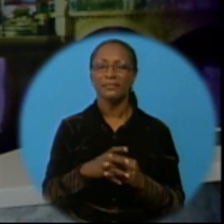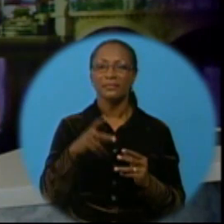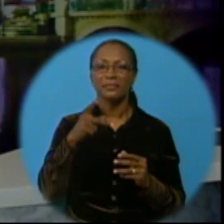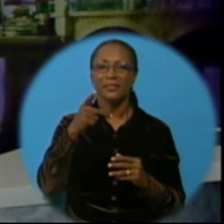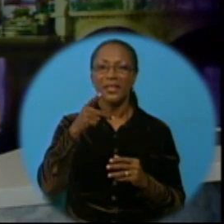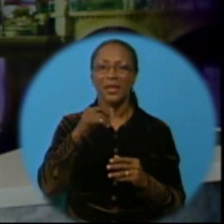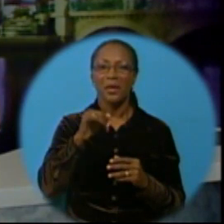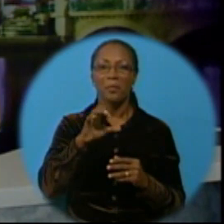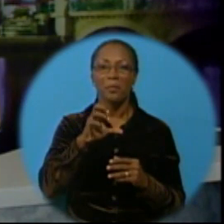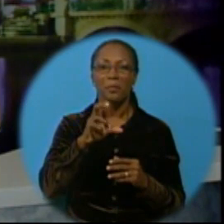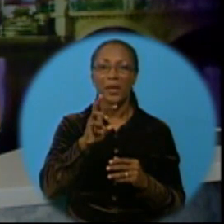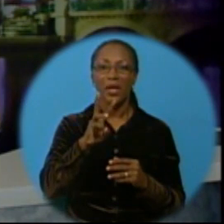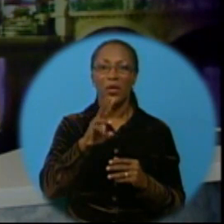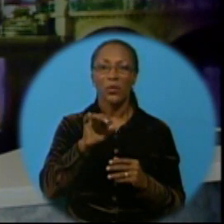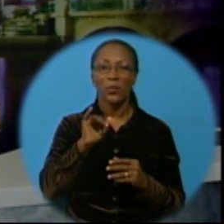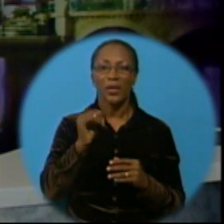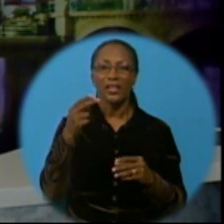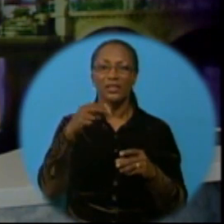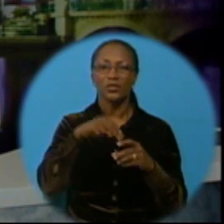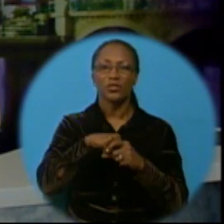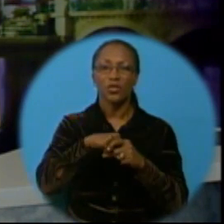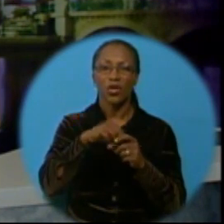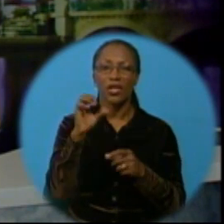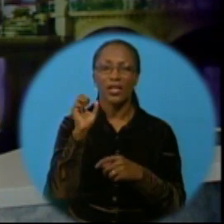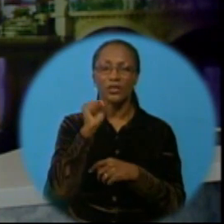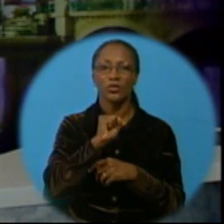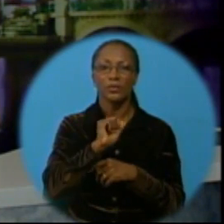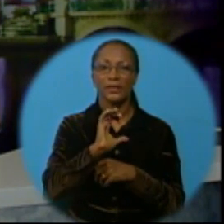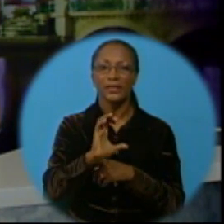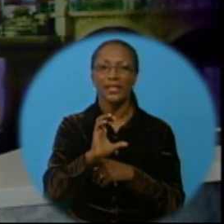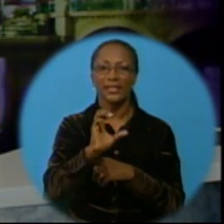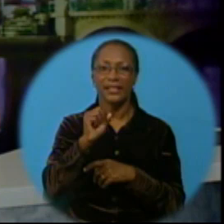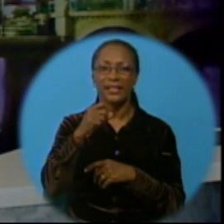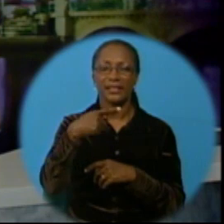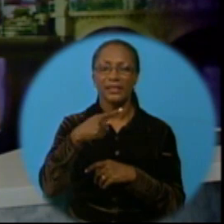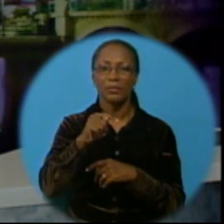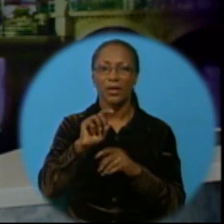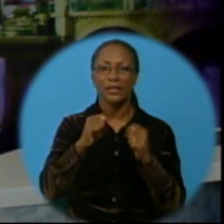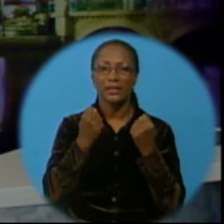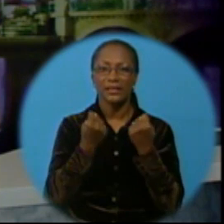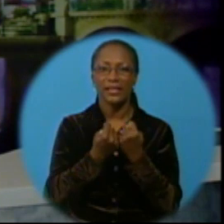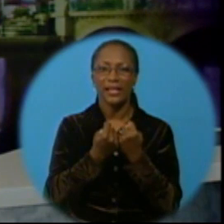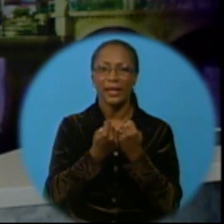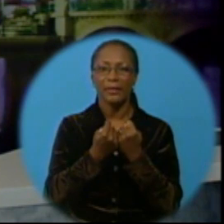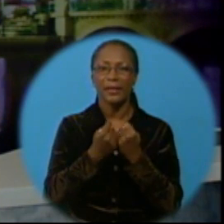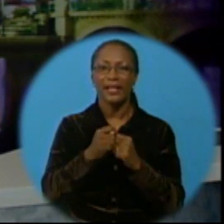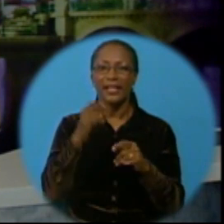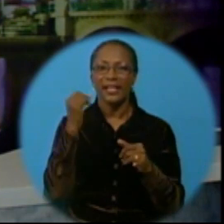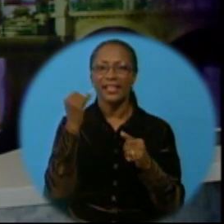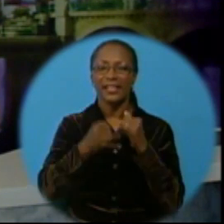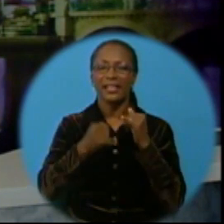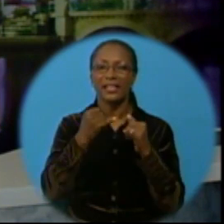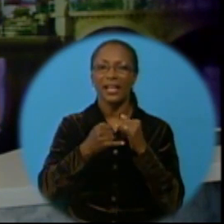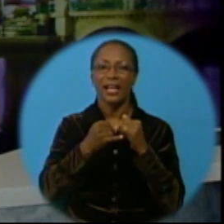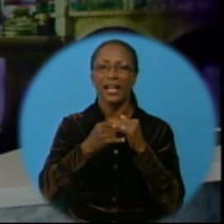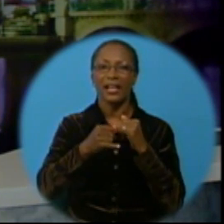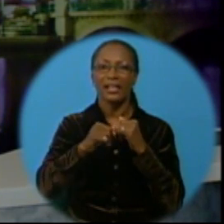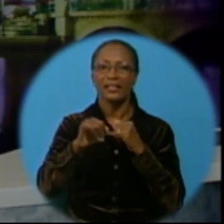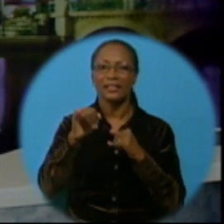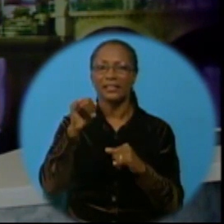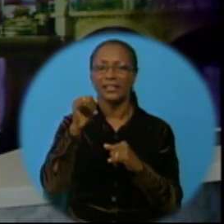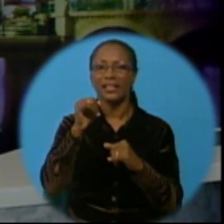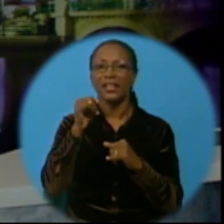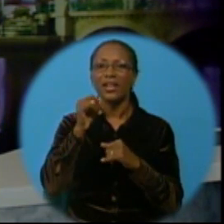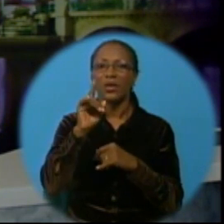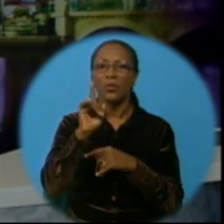Pickwick joined Supercenter Spartan and the Counterpoint Wanderers in the semis. Now, the last quarterfinals was scheduled to start a few moments ago